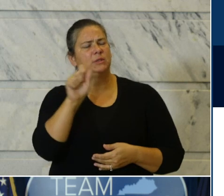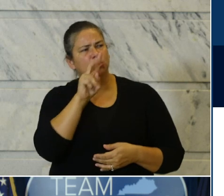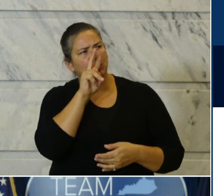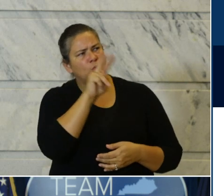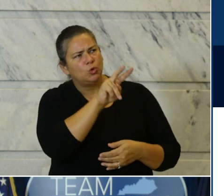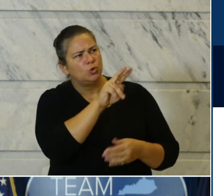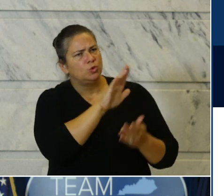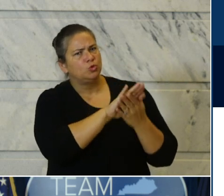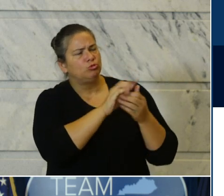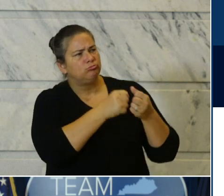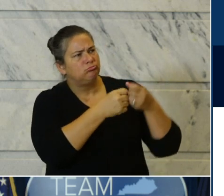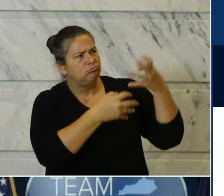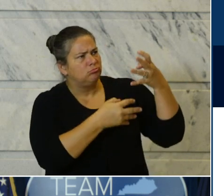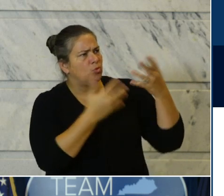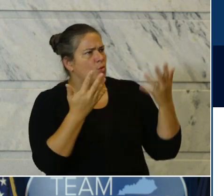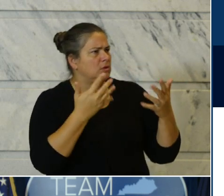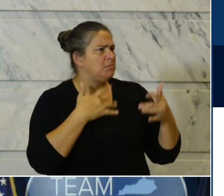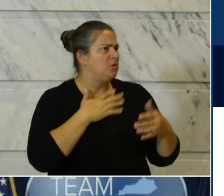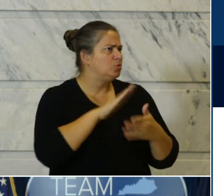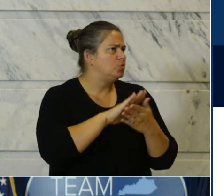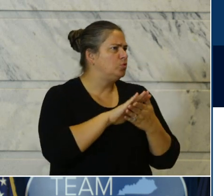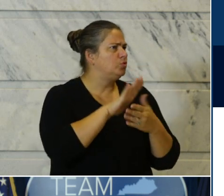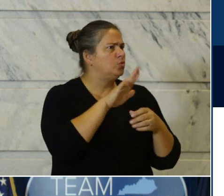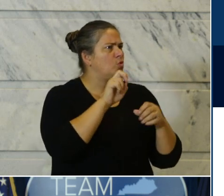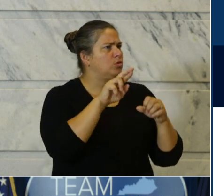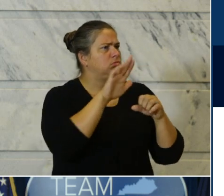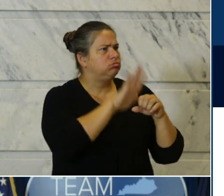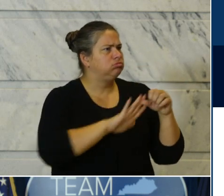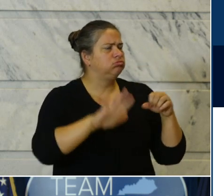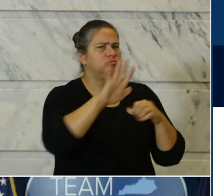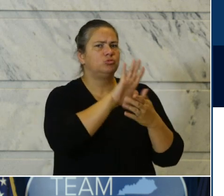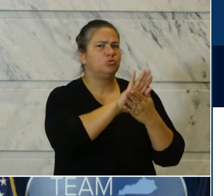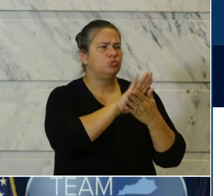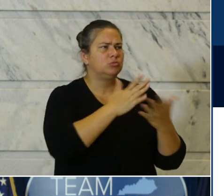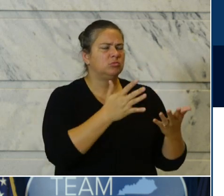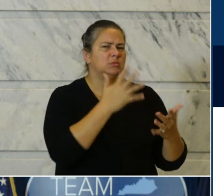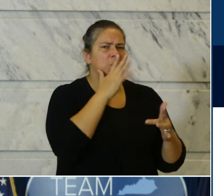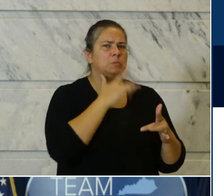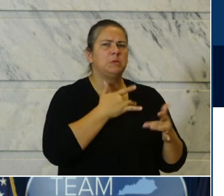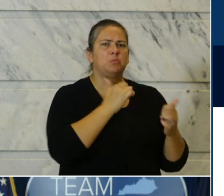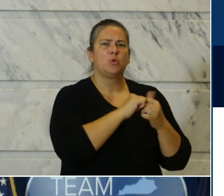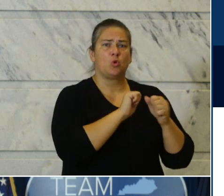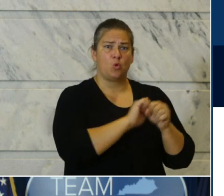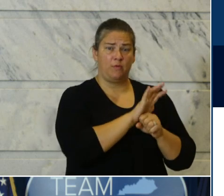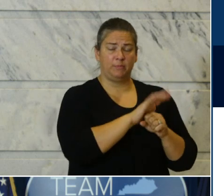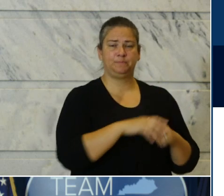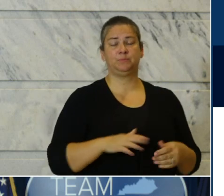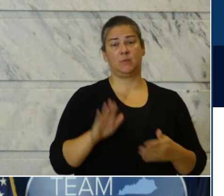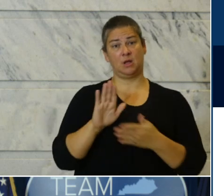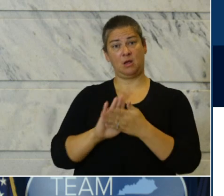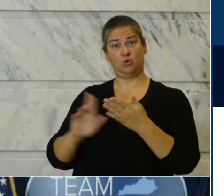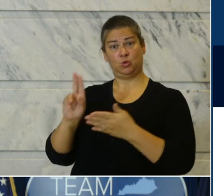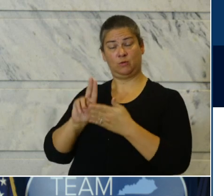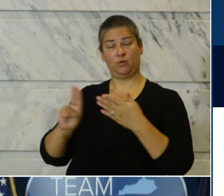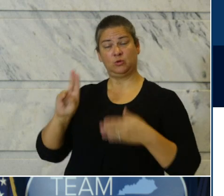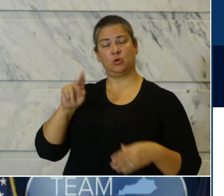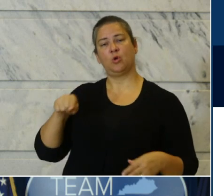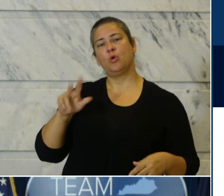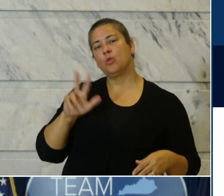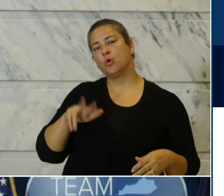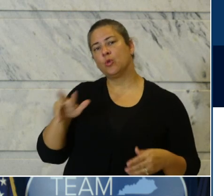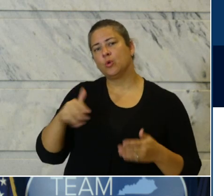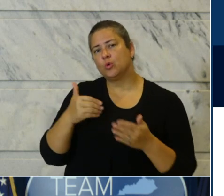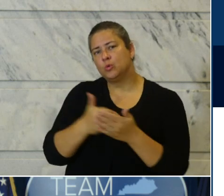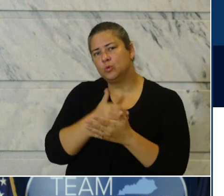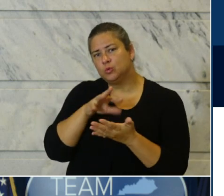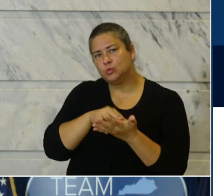their school and in surrounding schools. And in colleges and universities, 33 new